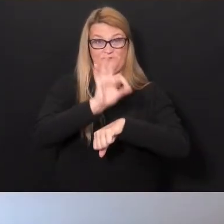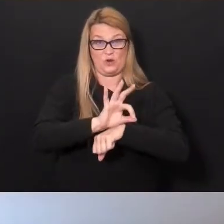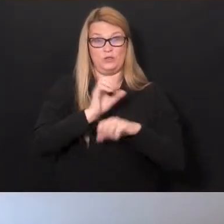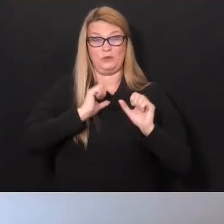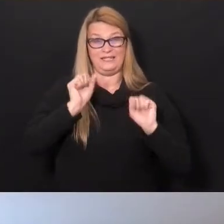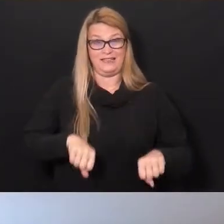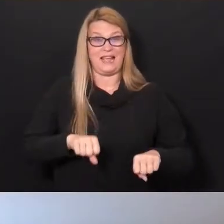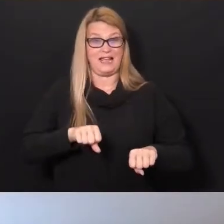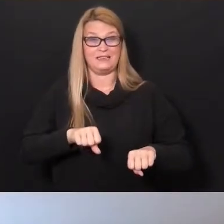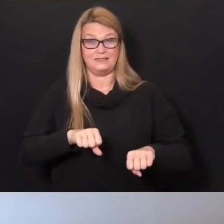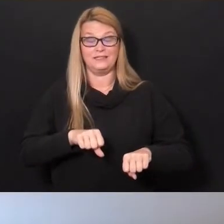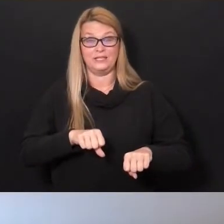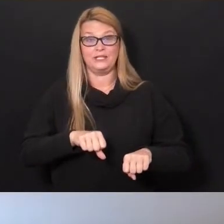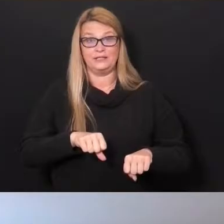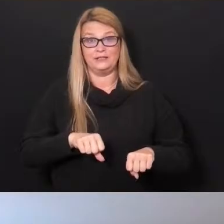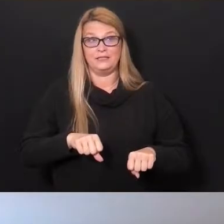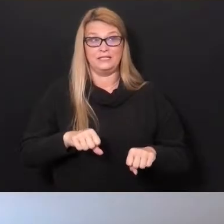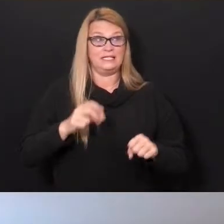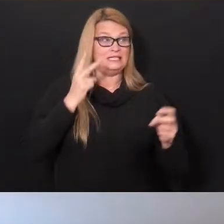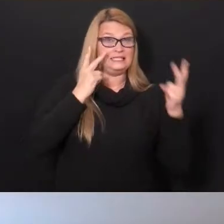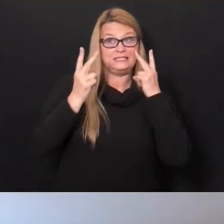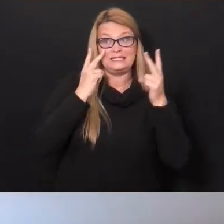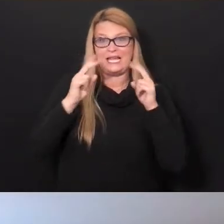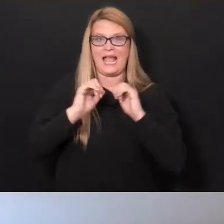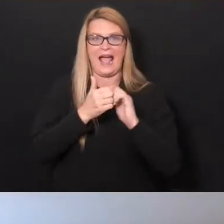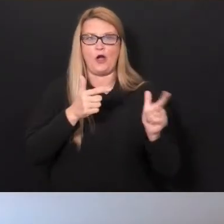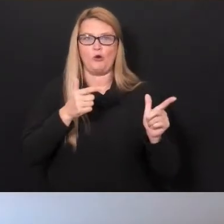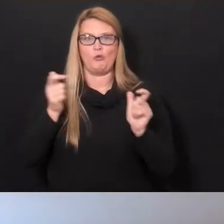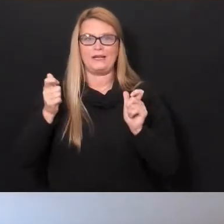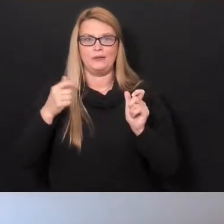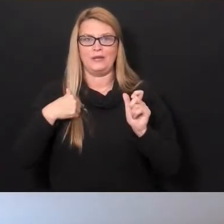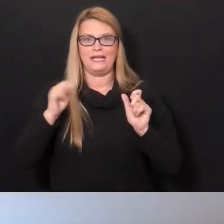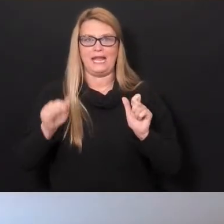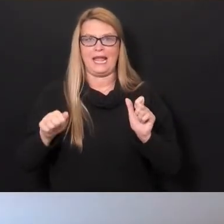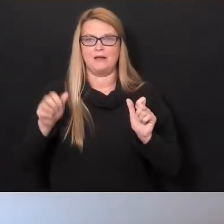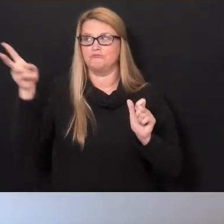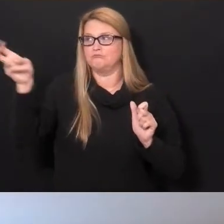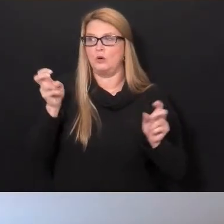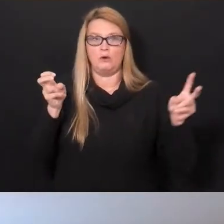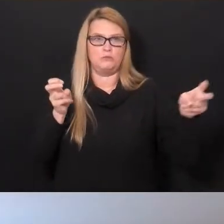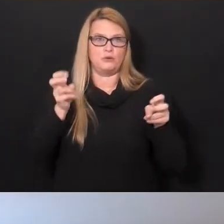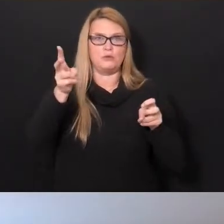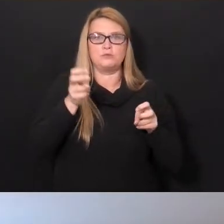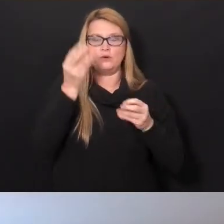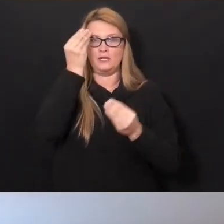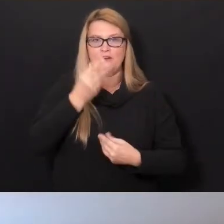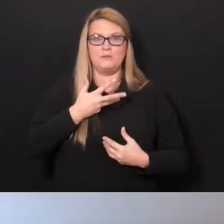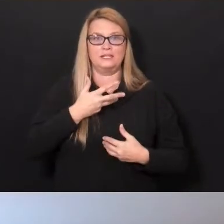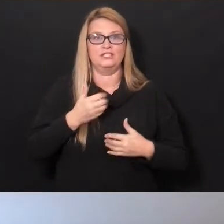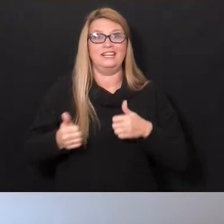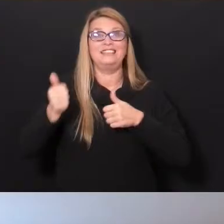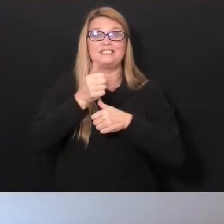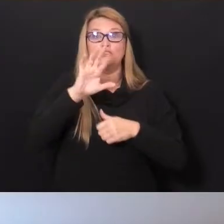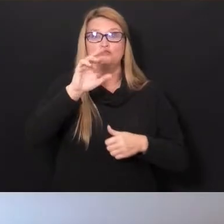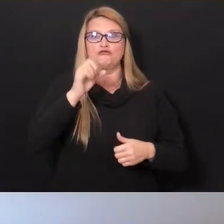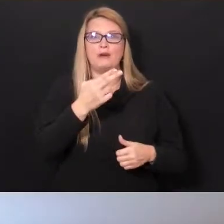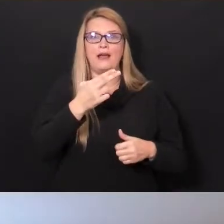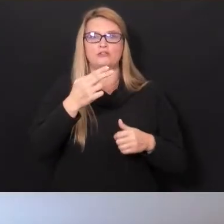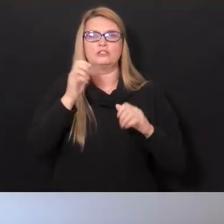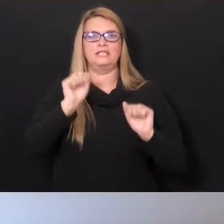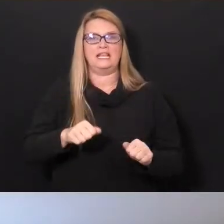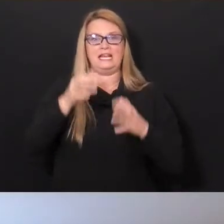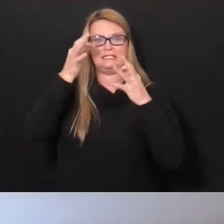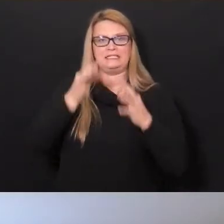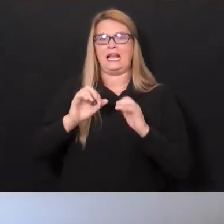see how quickly we can pull that data, and then Secretary Crouch and his team can look at it for the dashboard